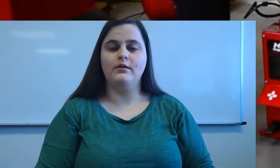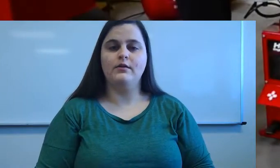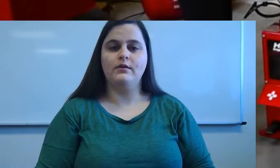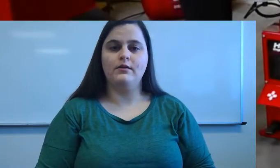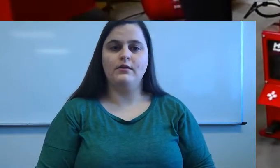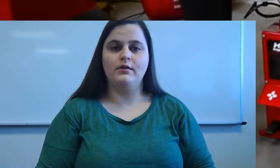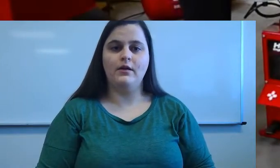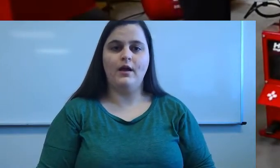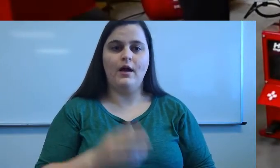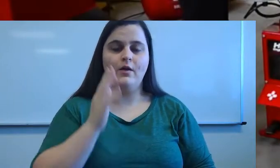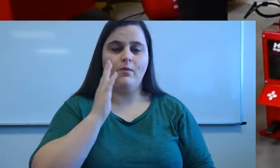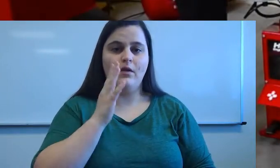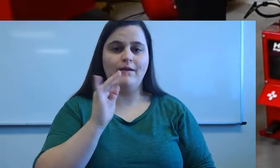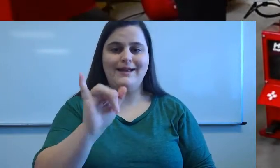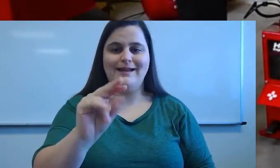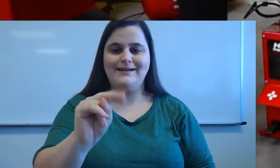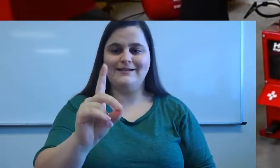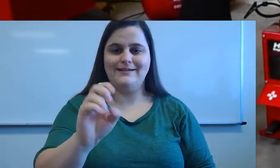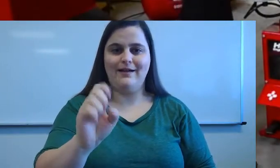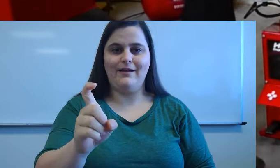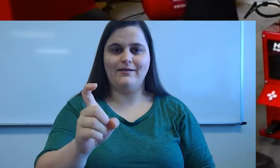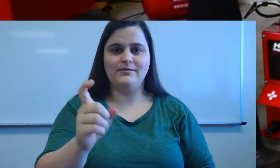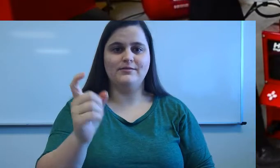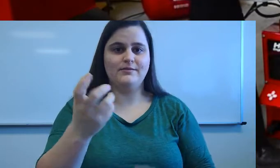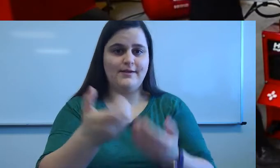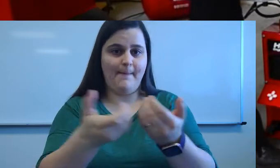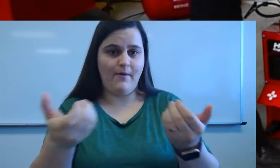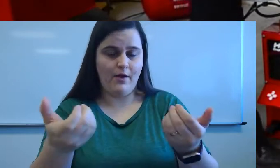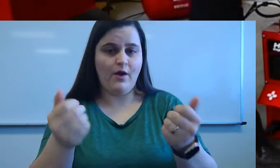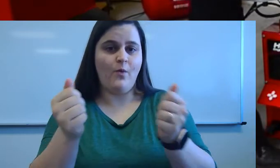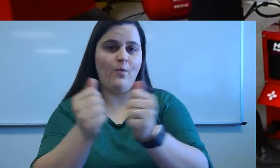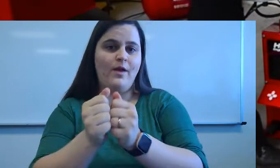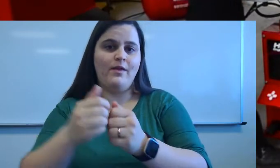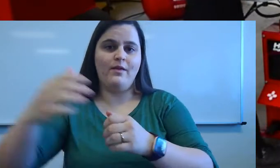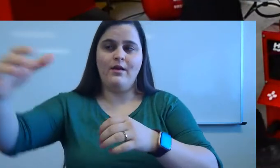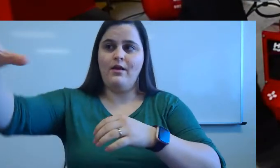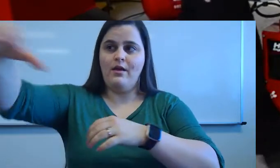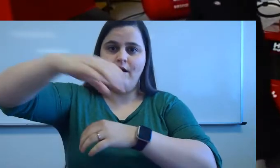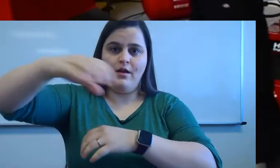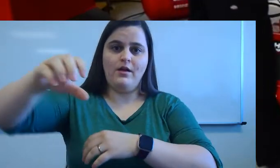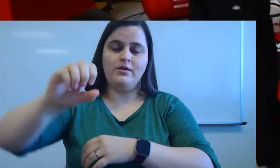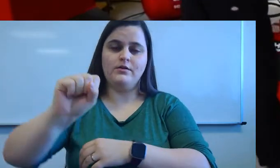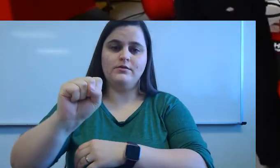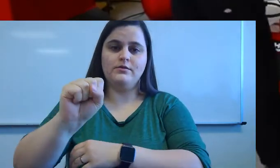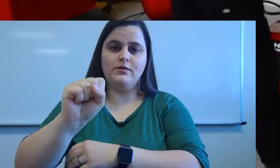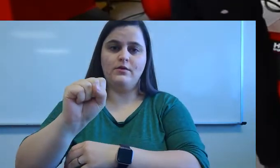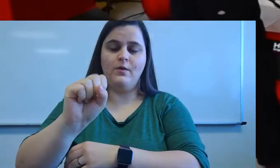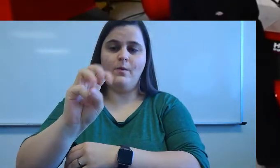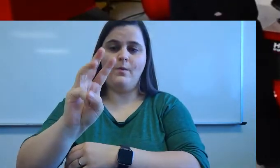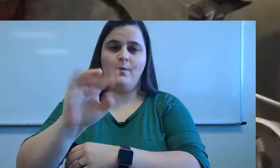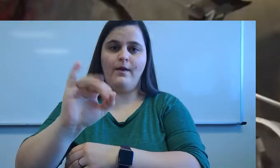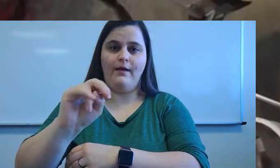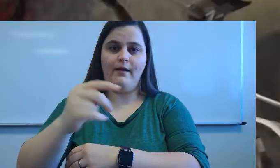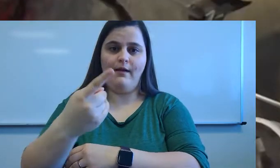I'm going to index where I've separated the bead with our swing arm. So I'm going to turn it clockwise.